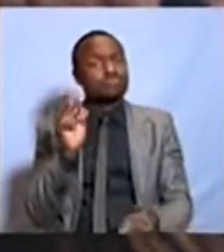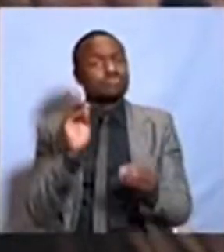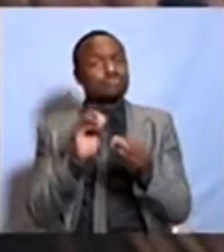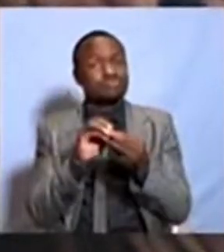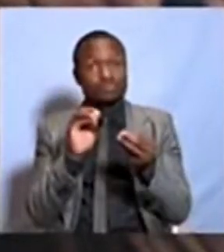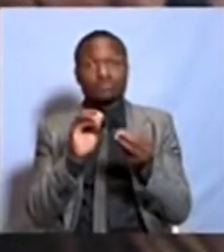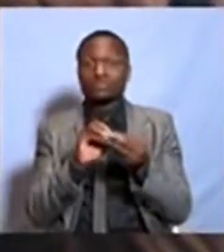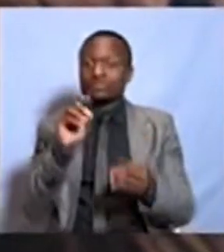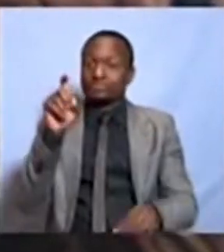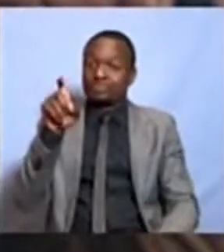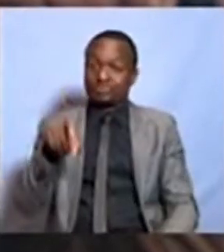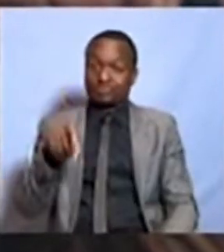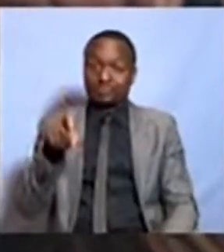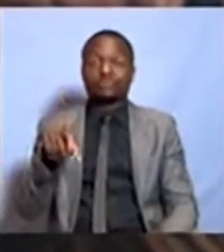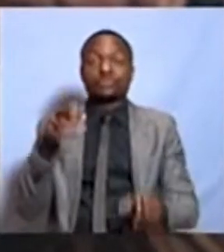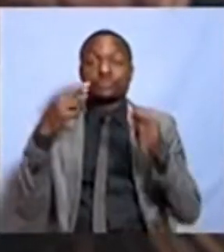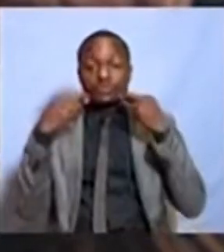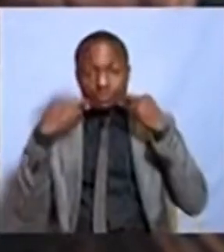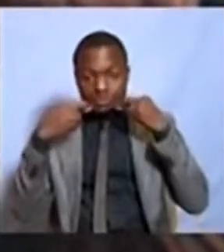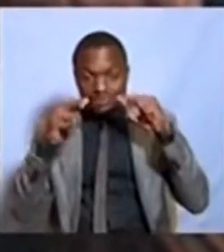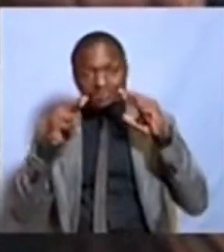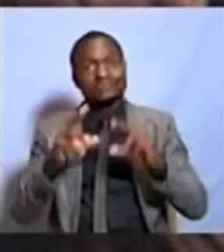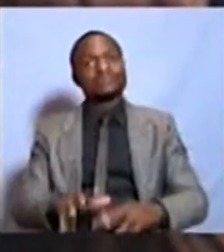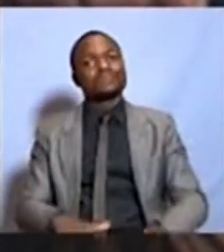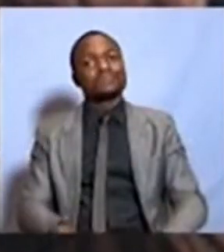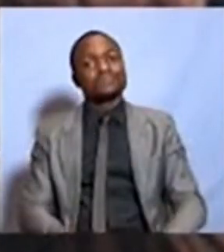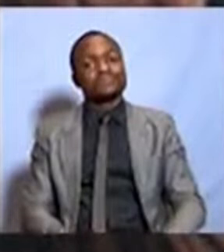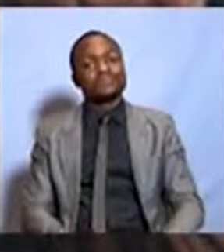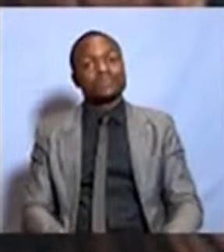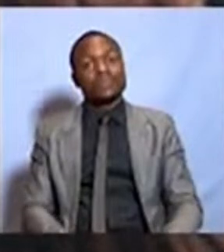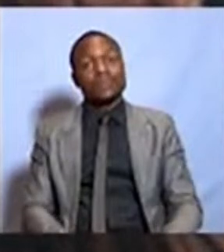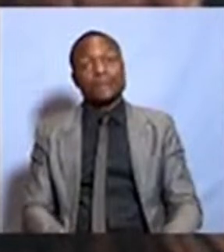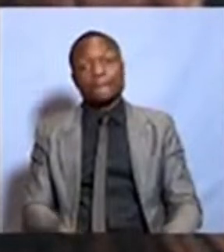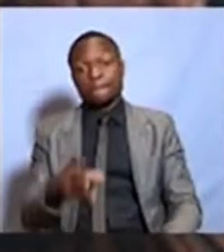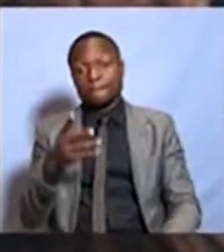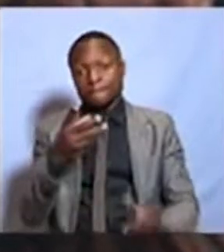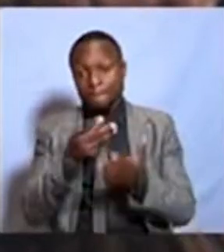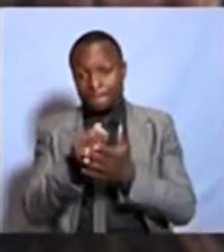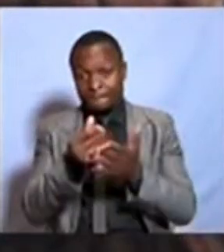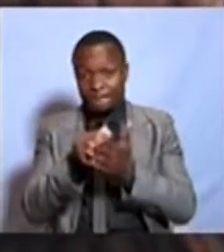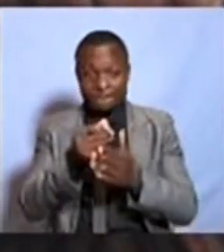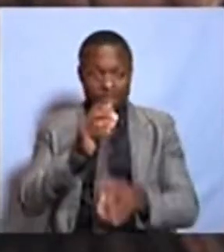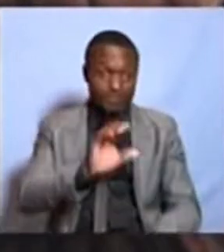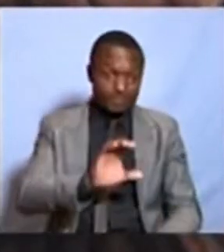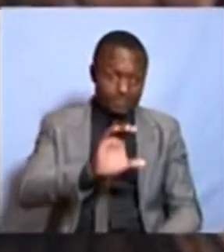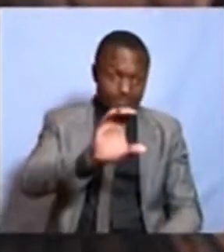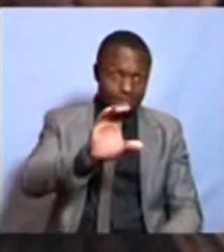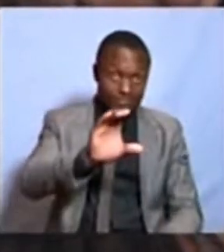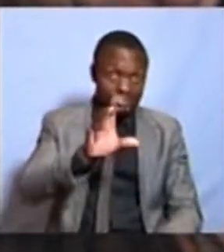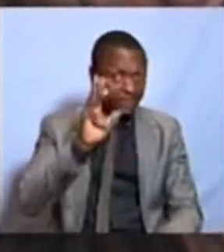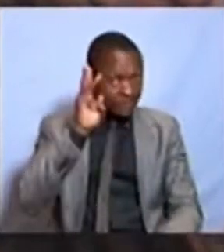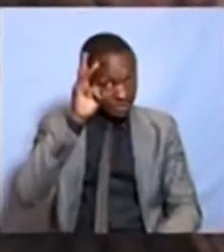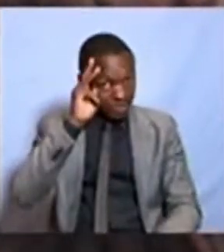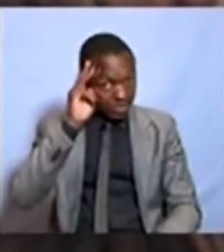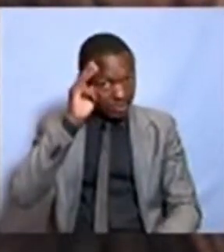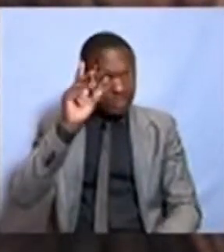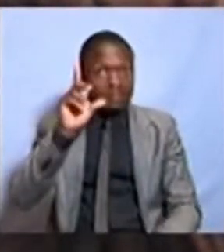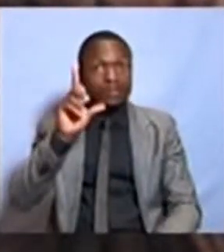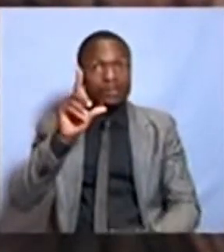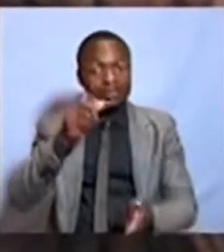needed results. The money that has been allocated to this ministry in this year's budget, it has